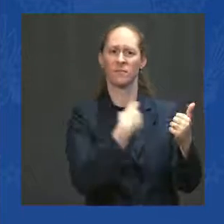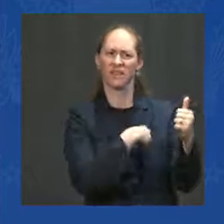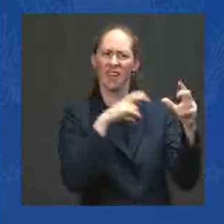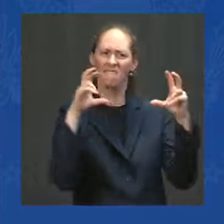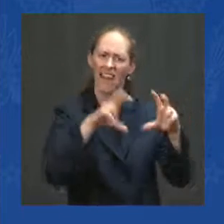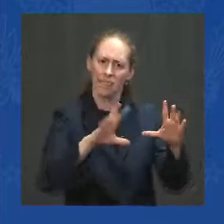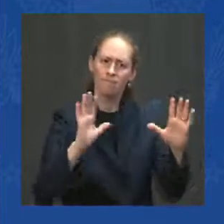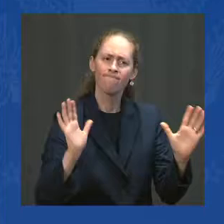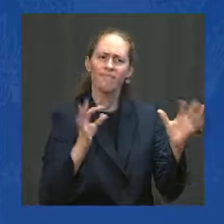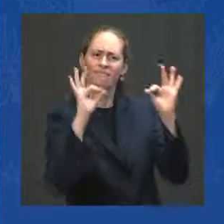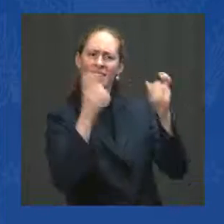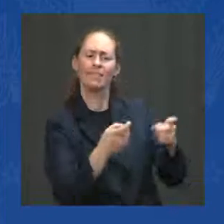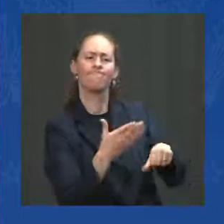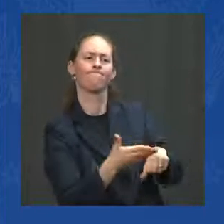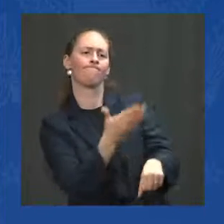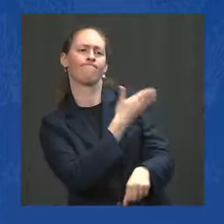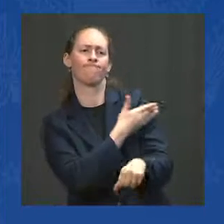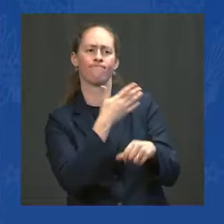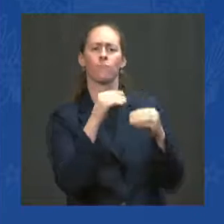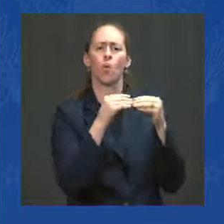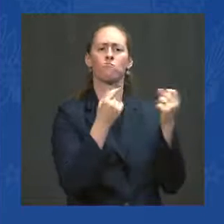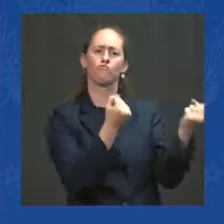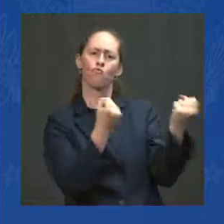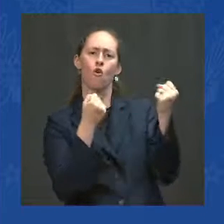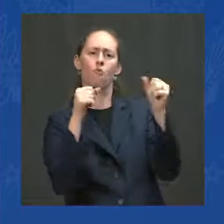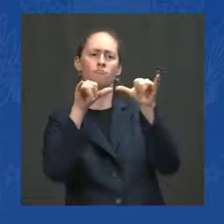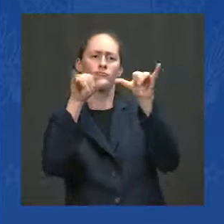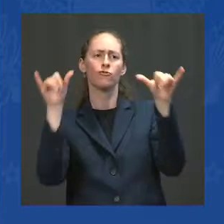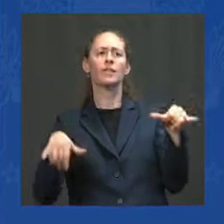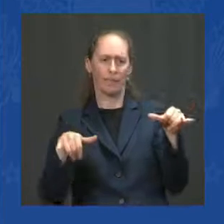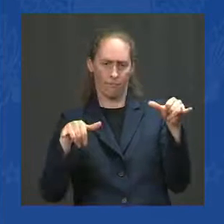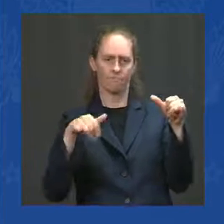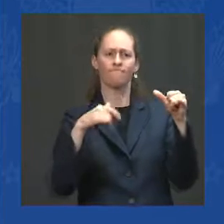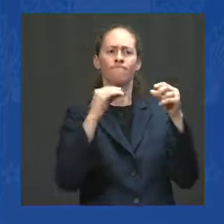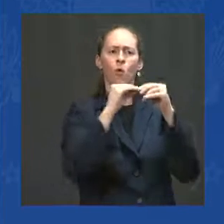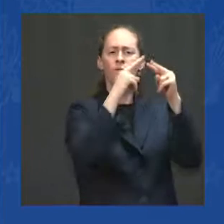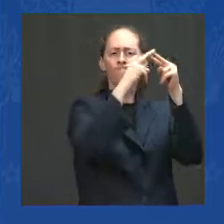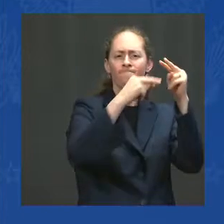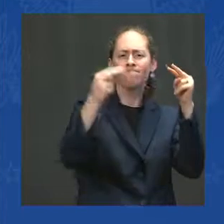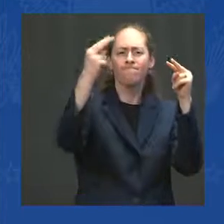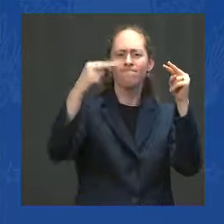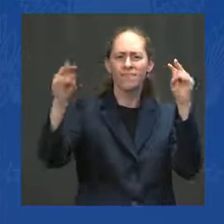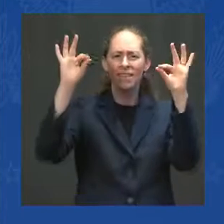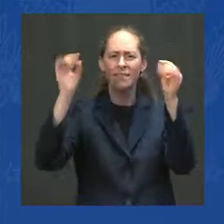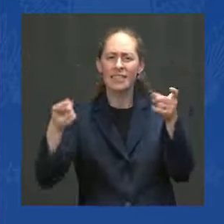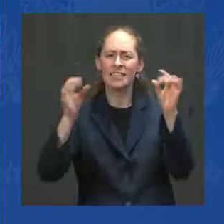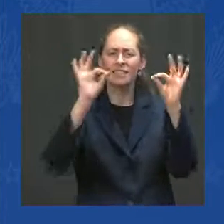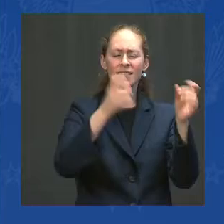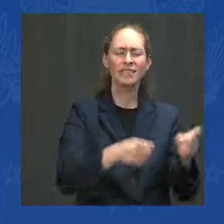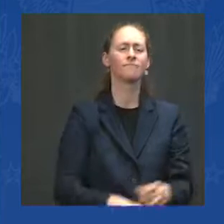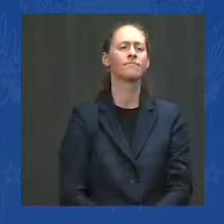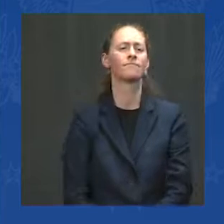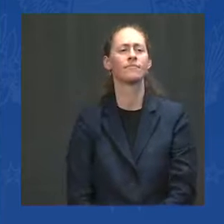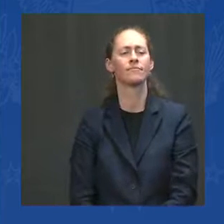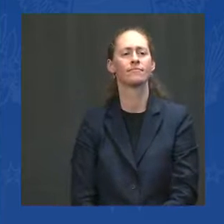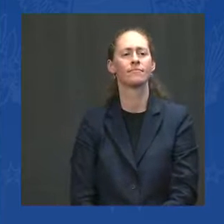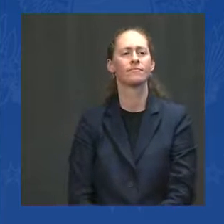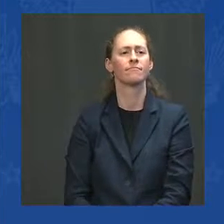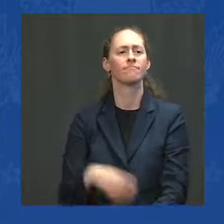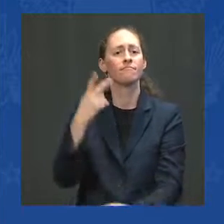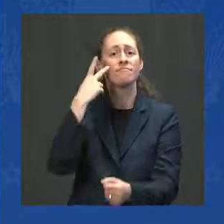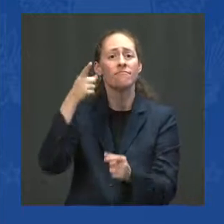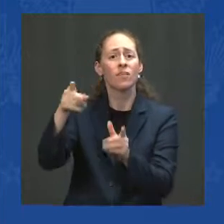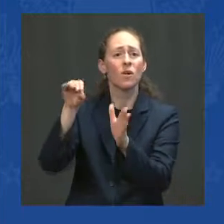cleaner energy can be transferred across those wires. Down in New Orleans, I met with the incredible women and